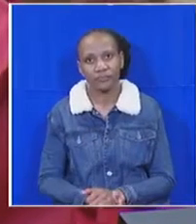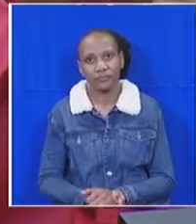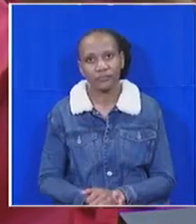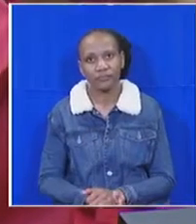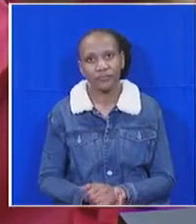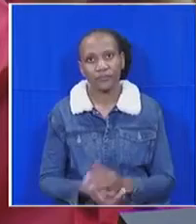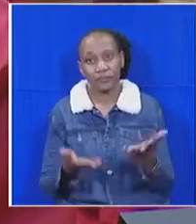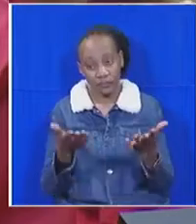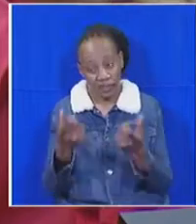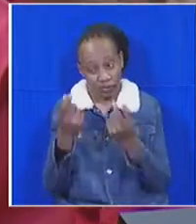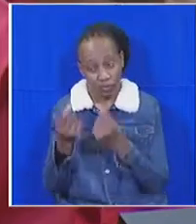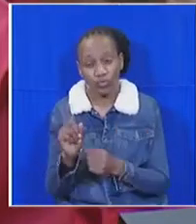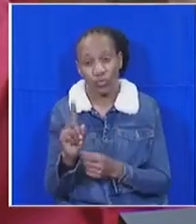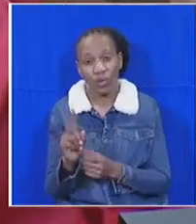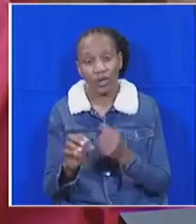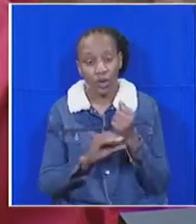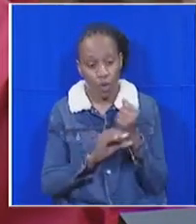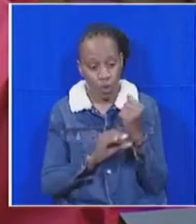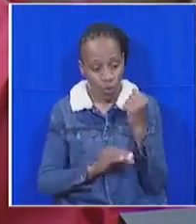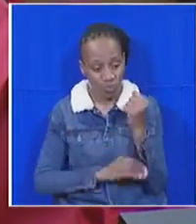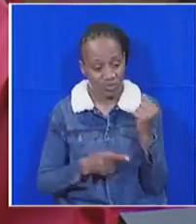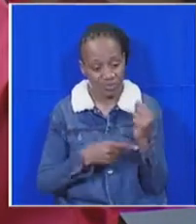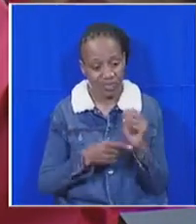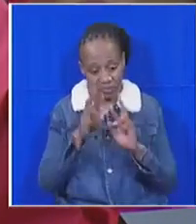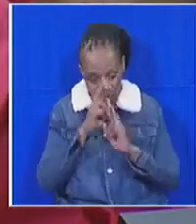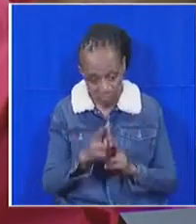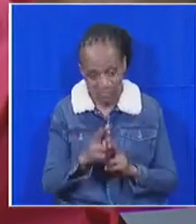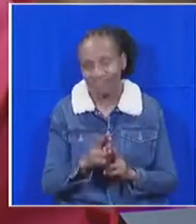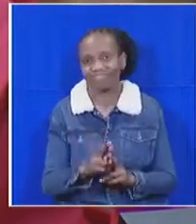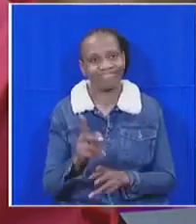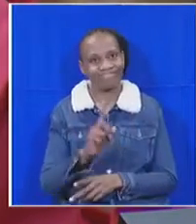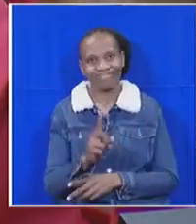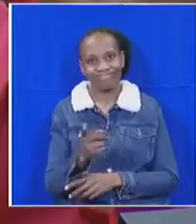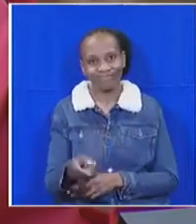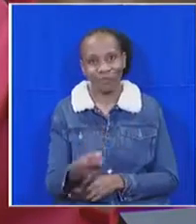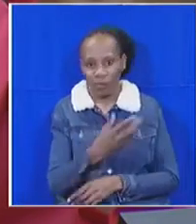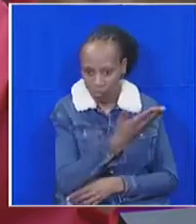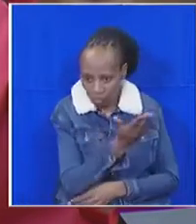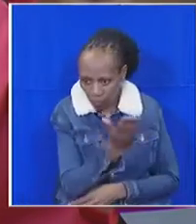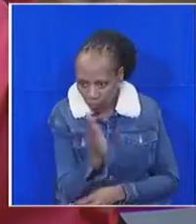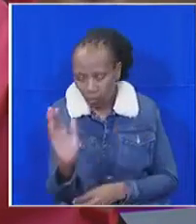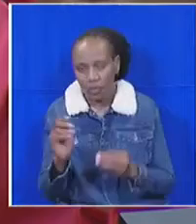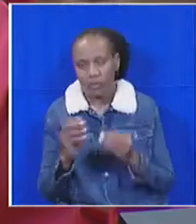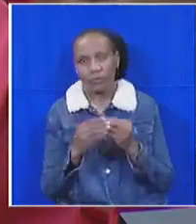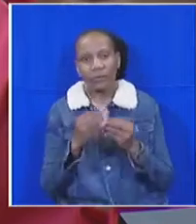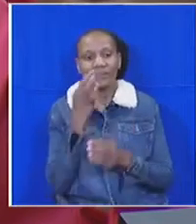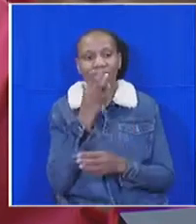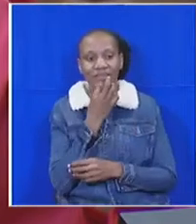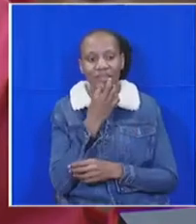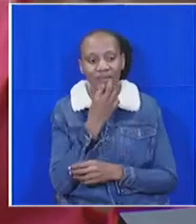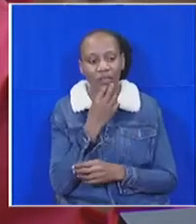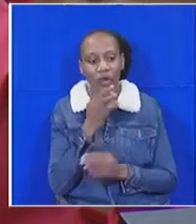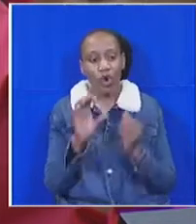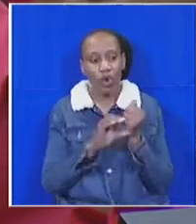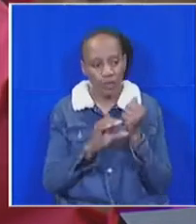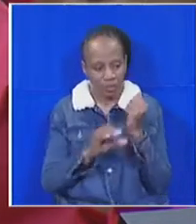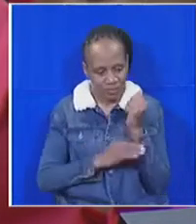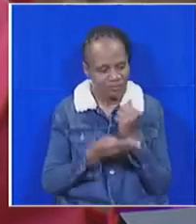a Constitution as some useless document. Everyone here refers you to a Constitution. In